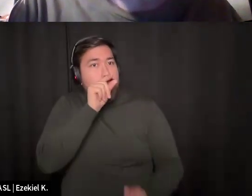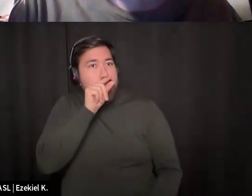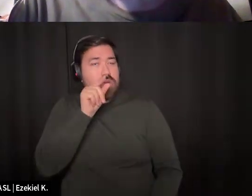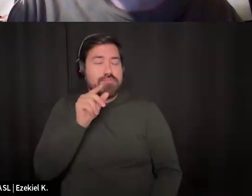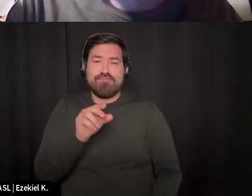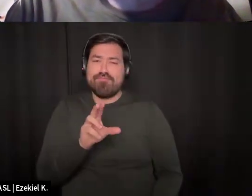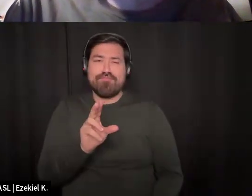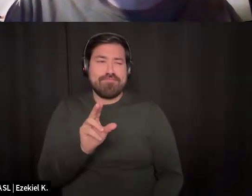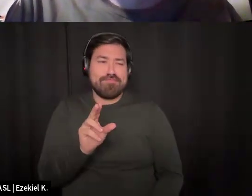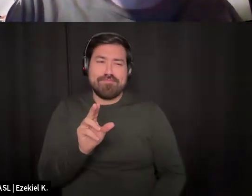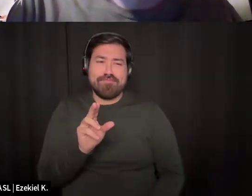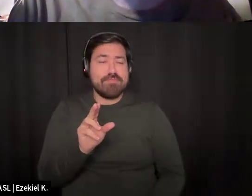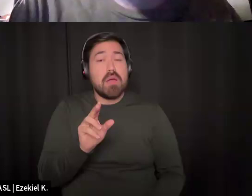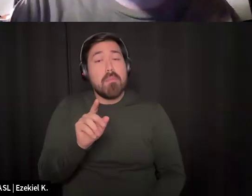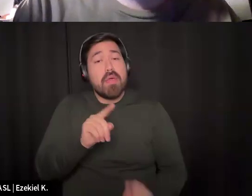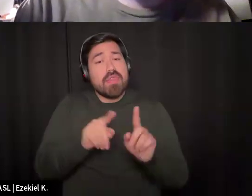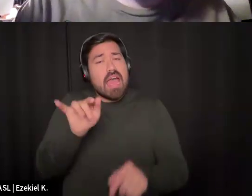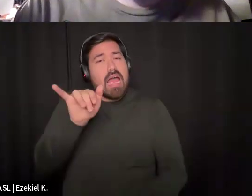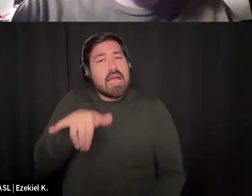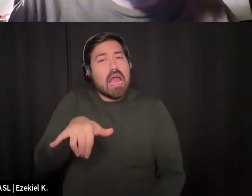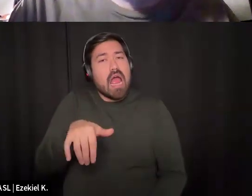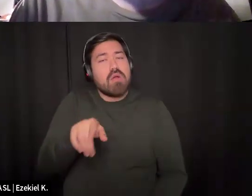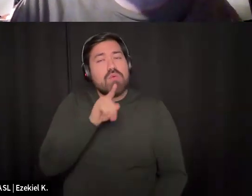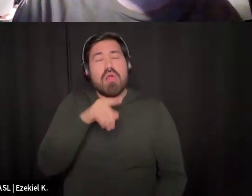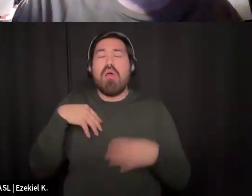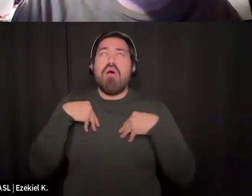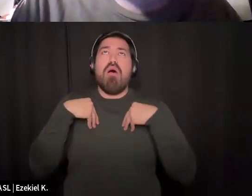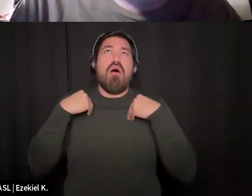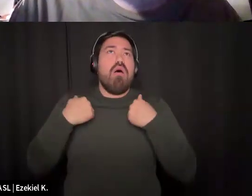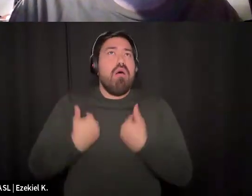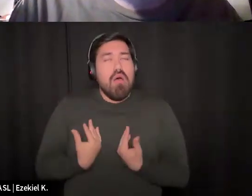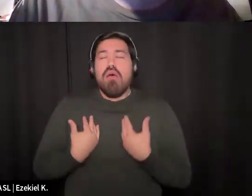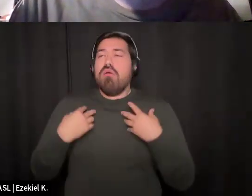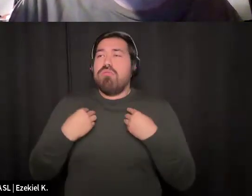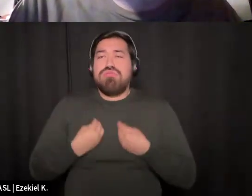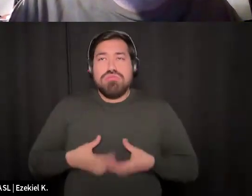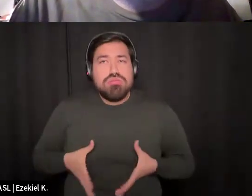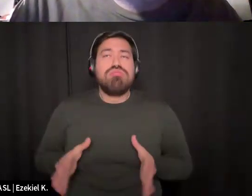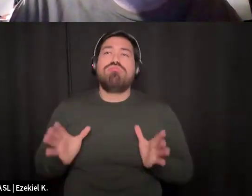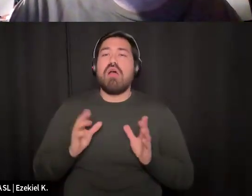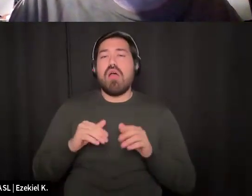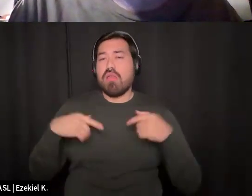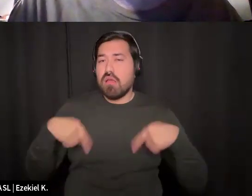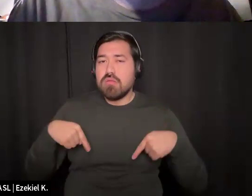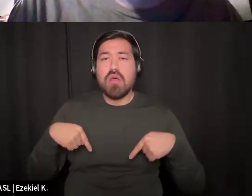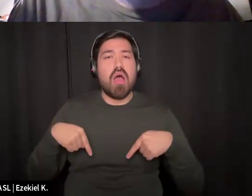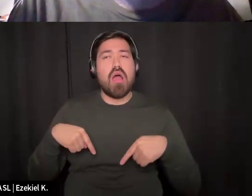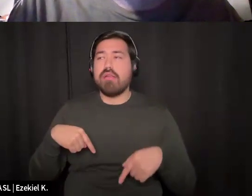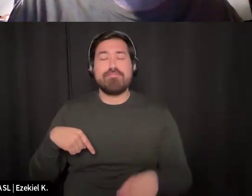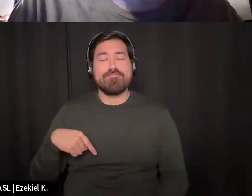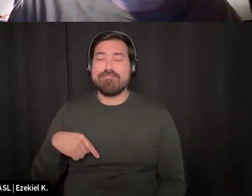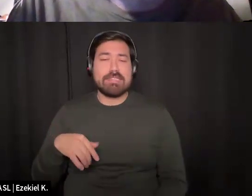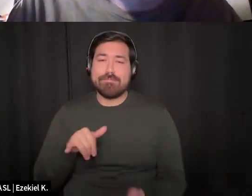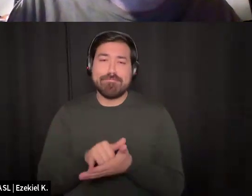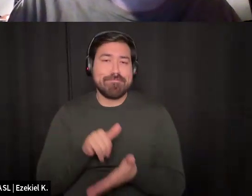But Yeah. so that can really exacerbate the anxiety, and it makes it that can be inaccessible for a lot